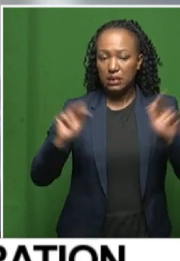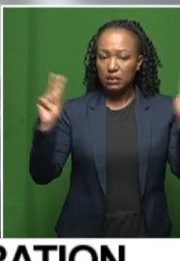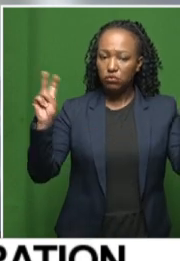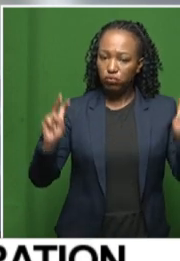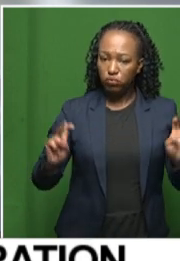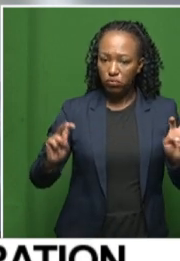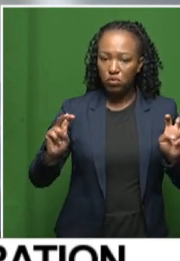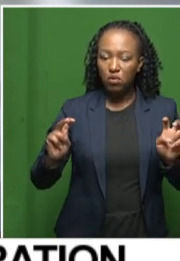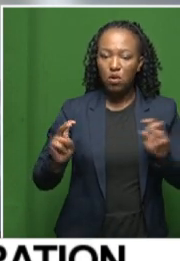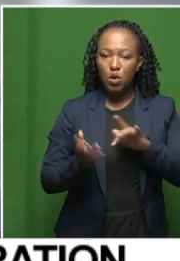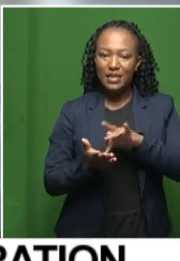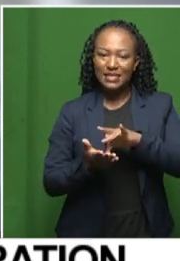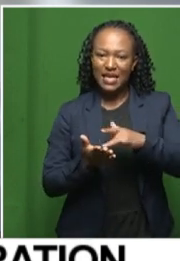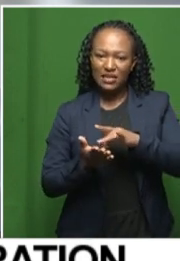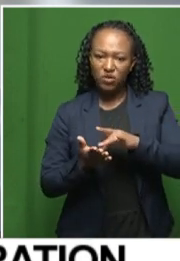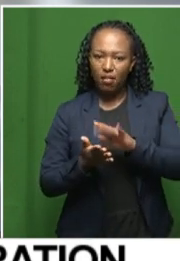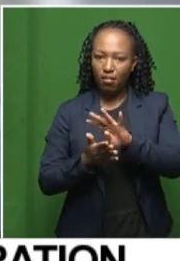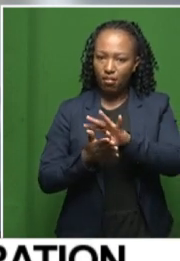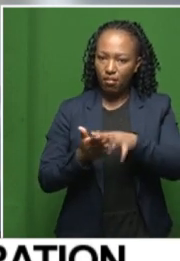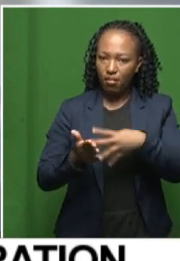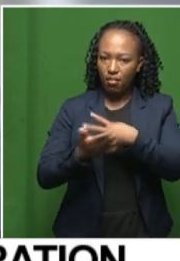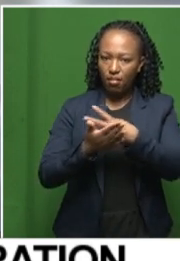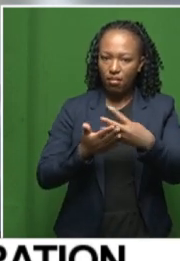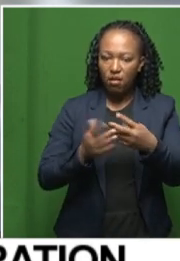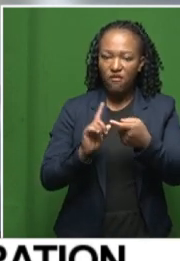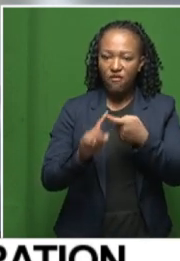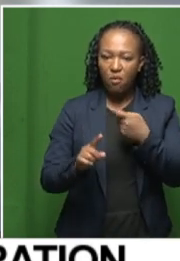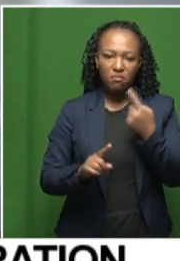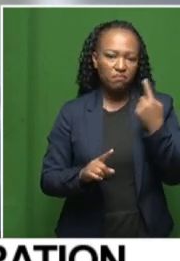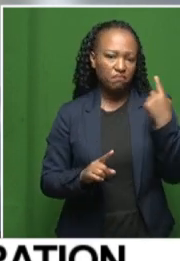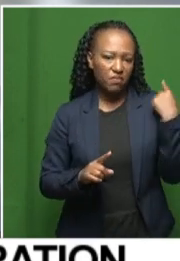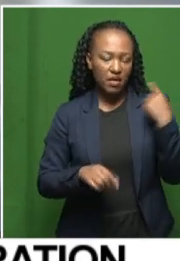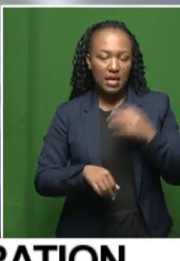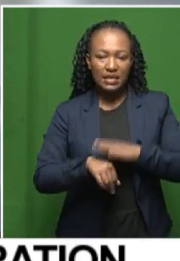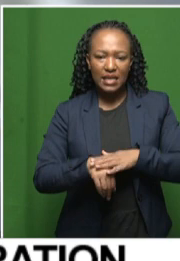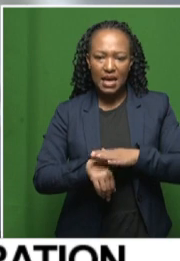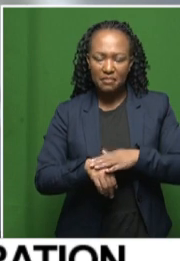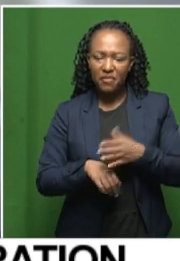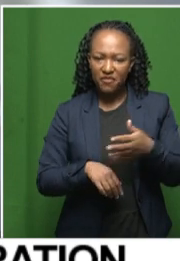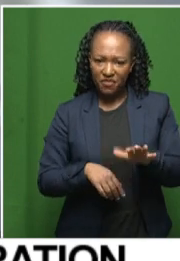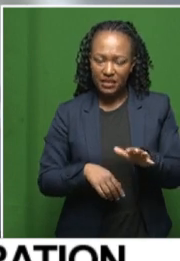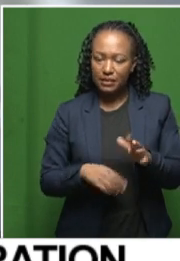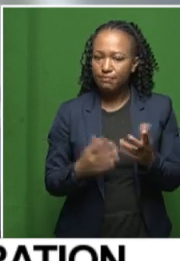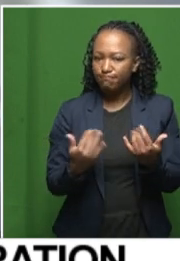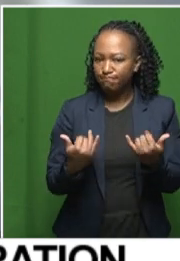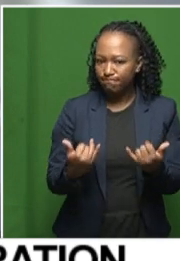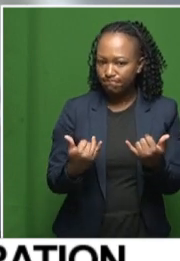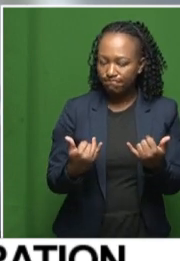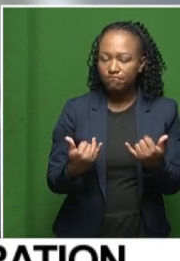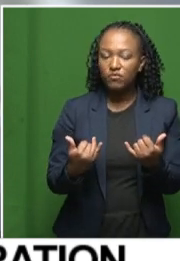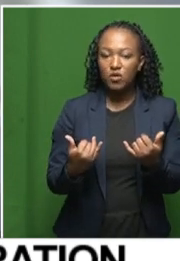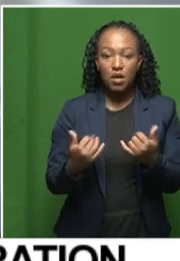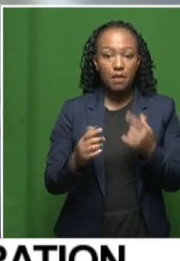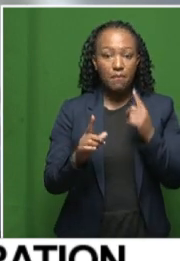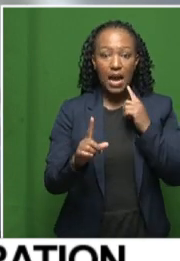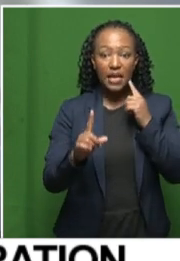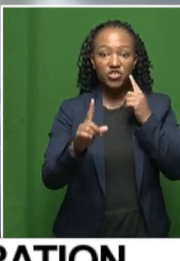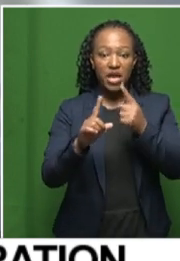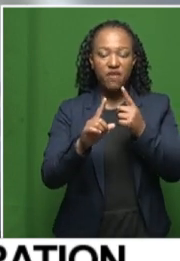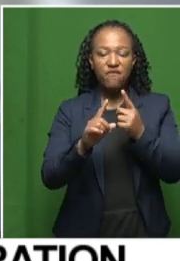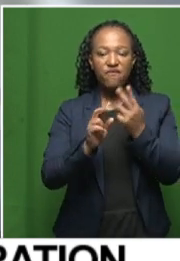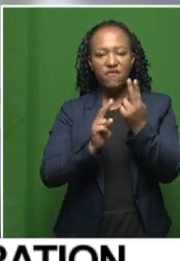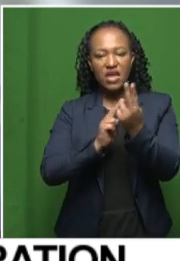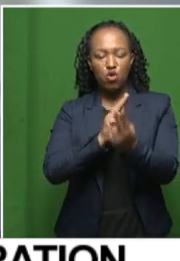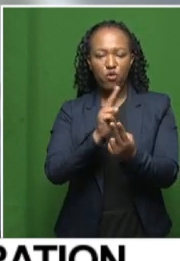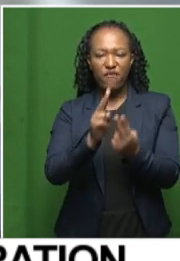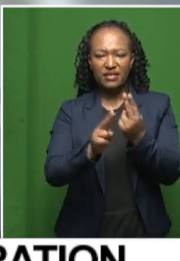of central grids, as has been done since time immemorial. That obviously will not achieve universal energy